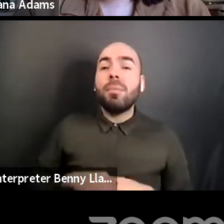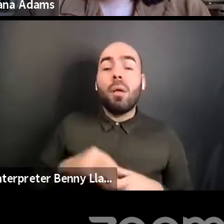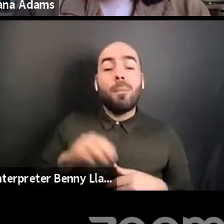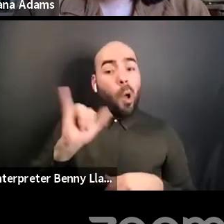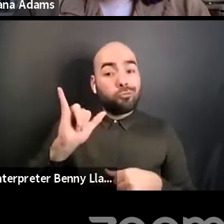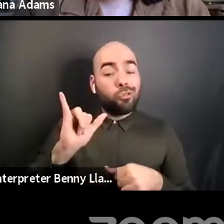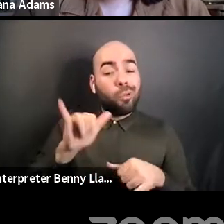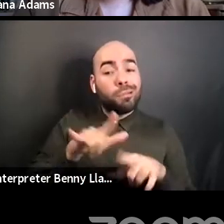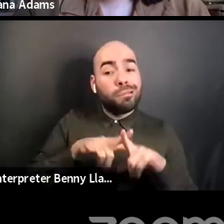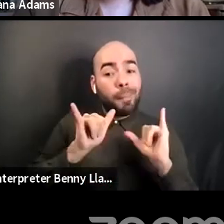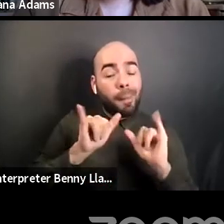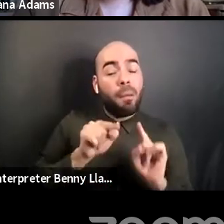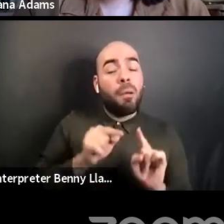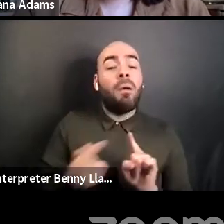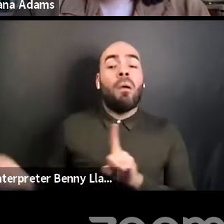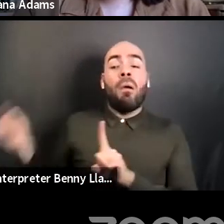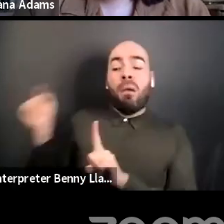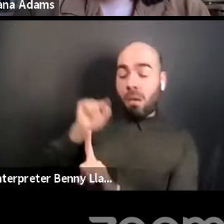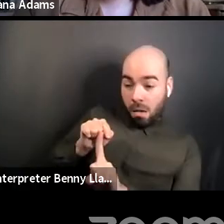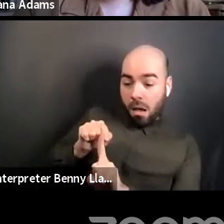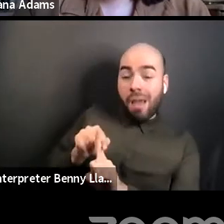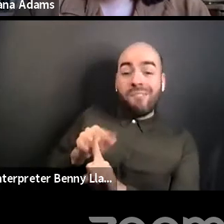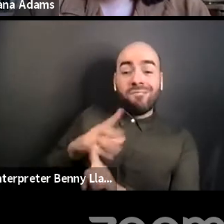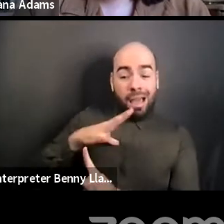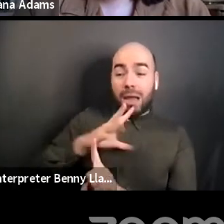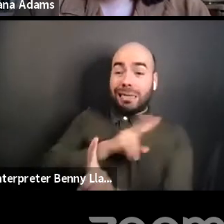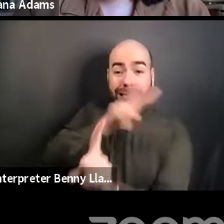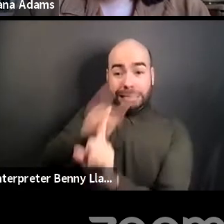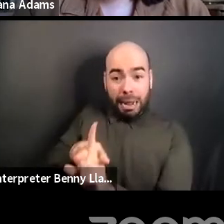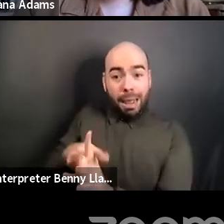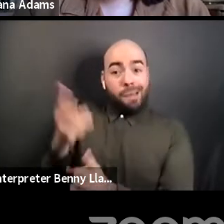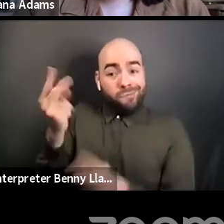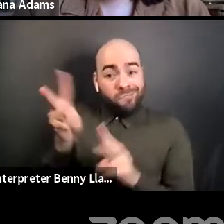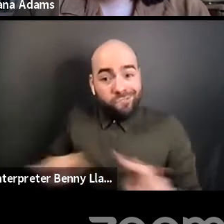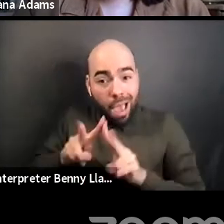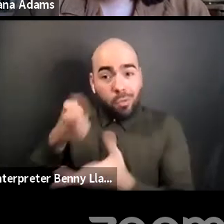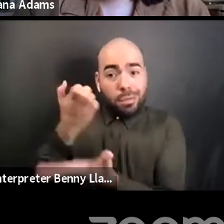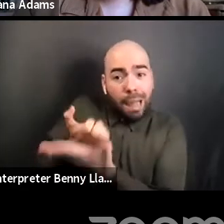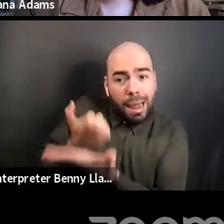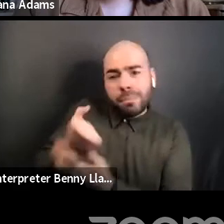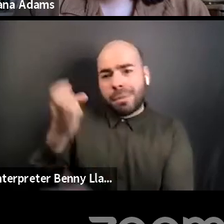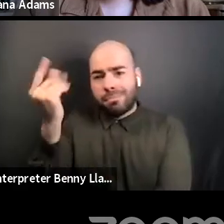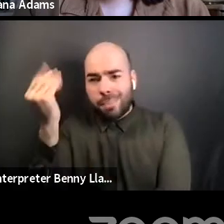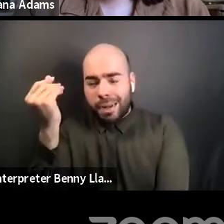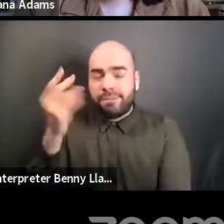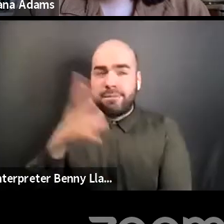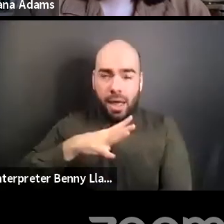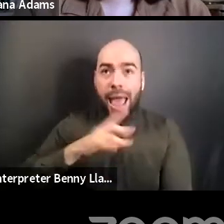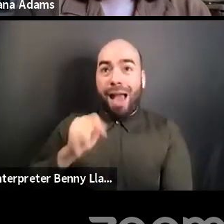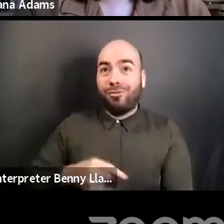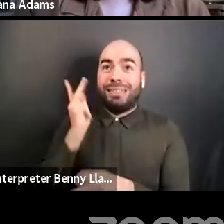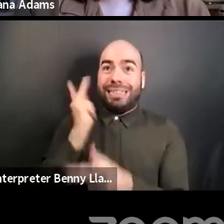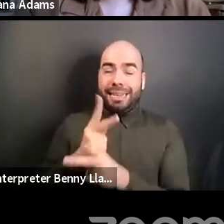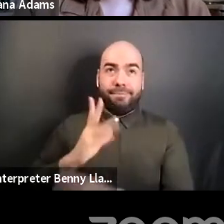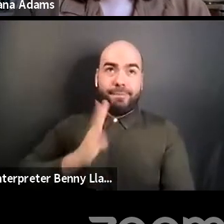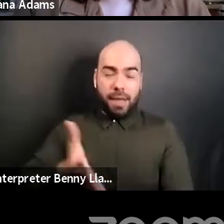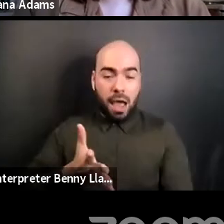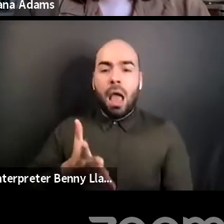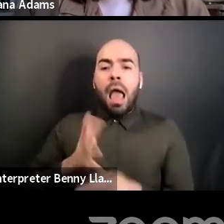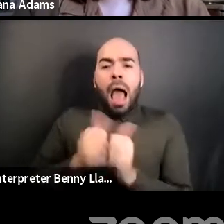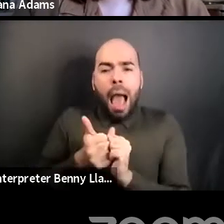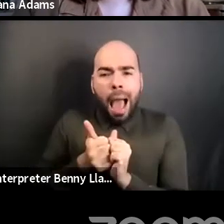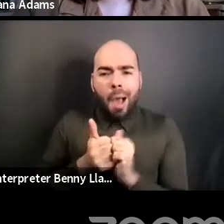money isn't going away, how are we making sure that it is equitably being distributed? And